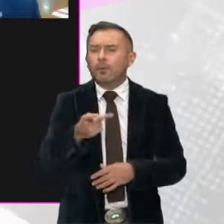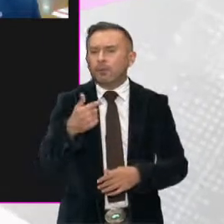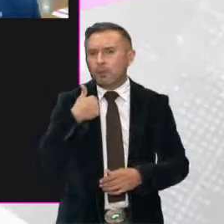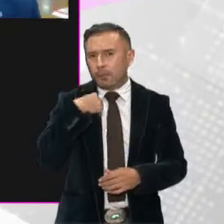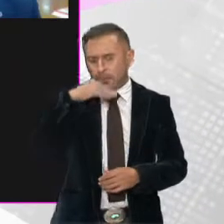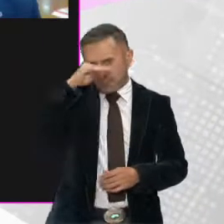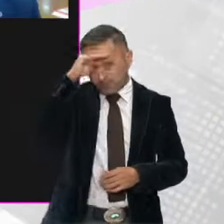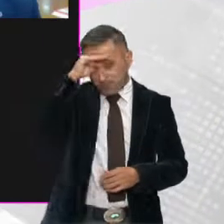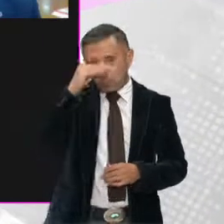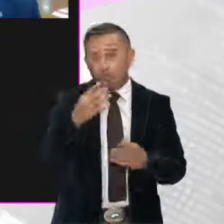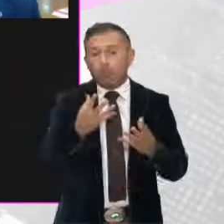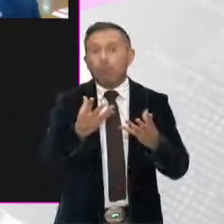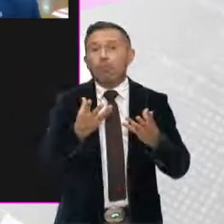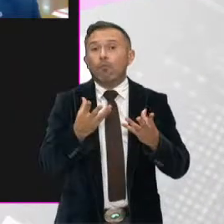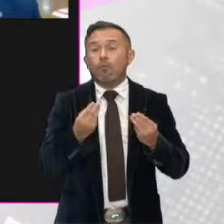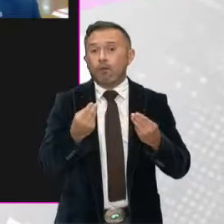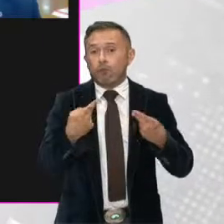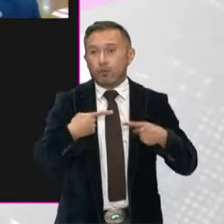So